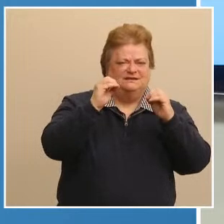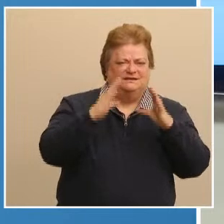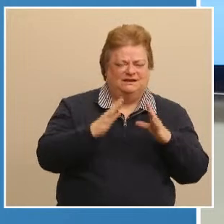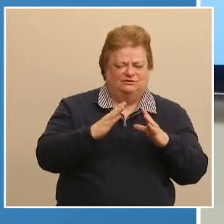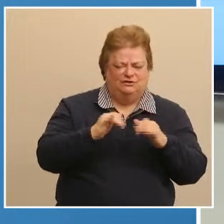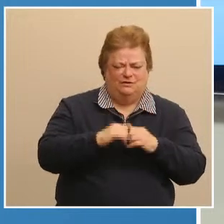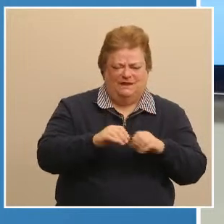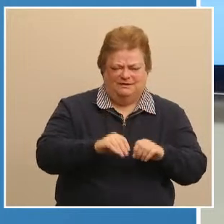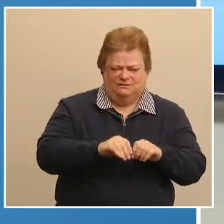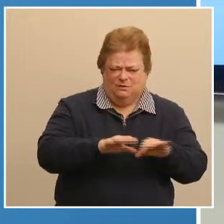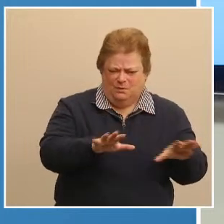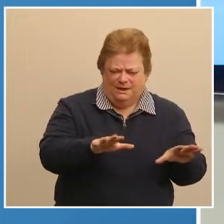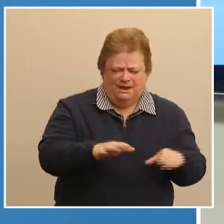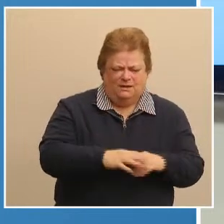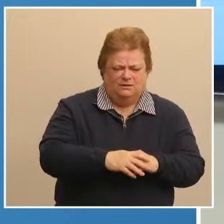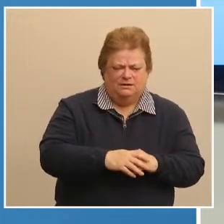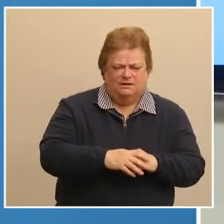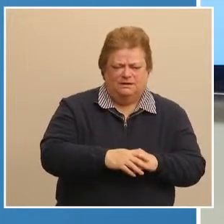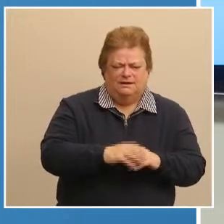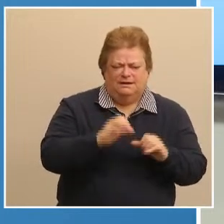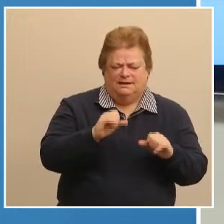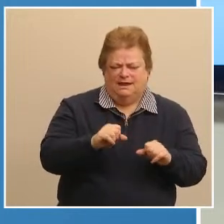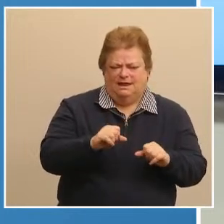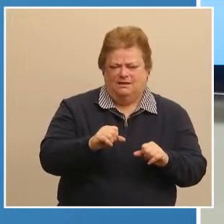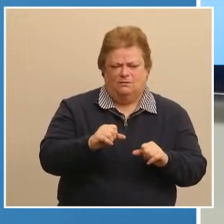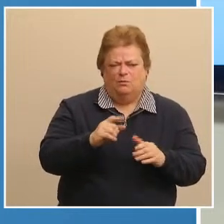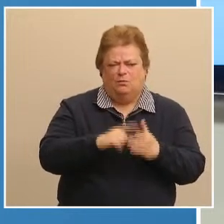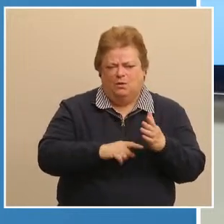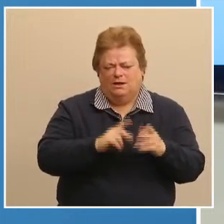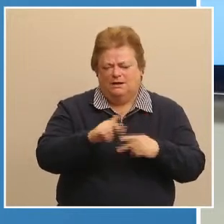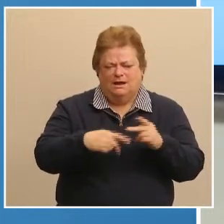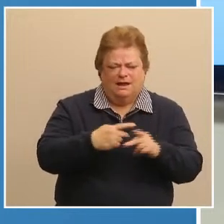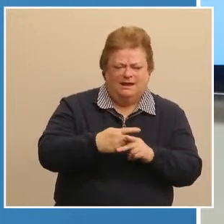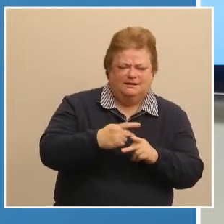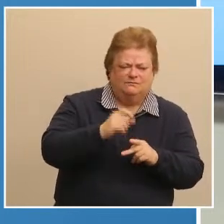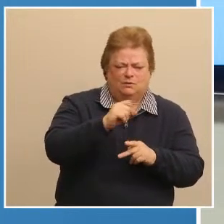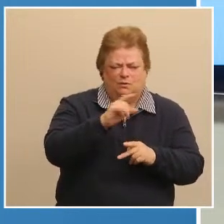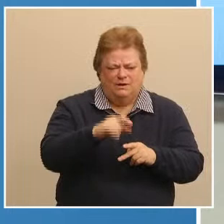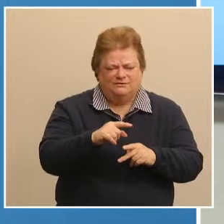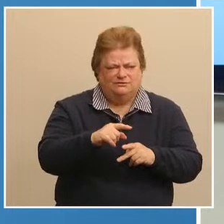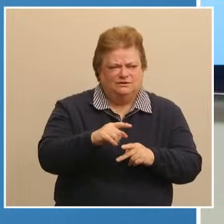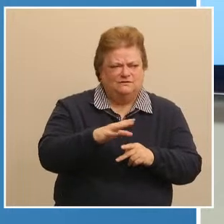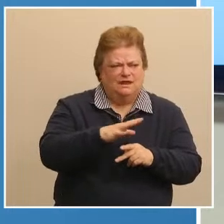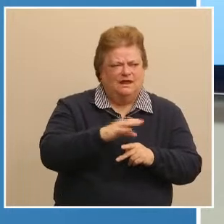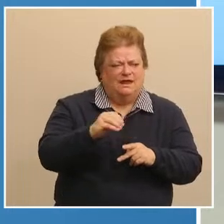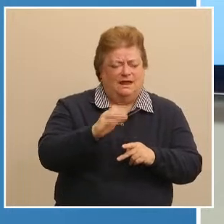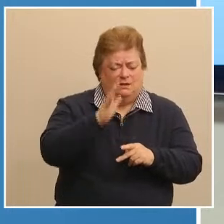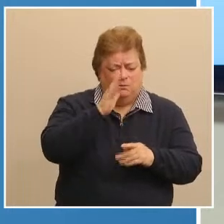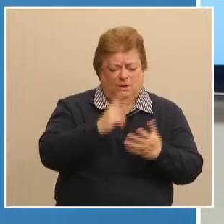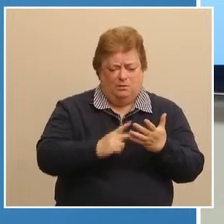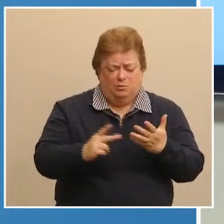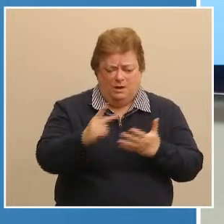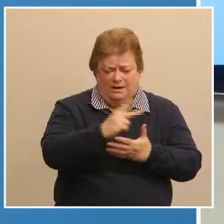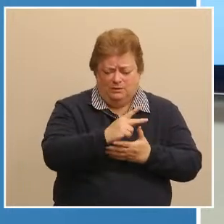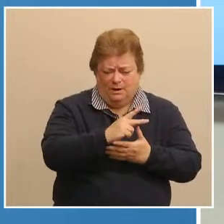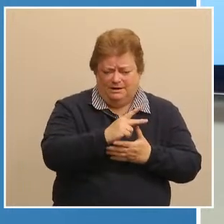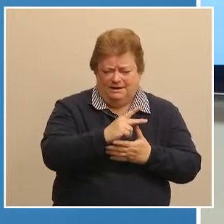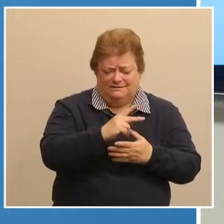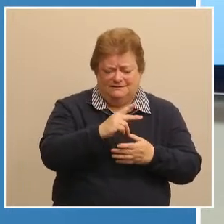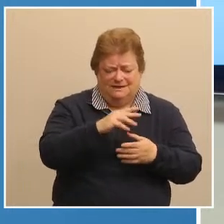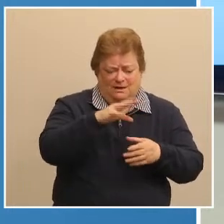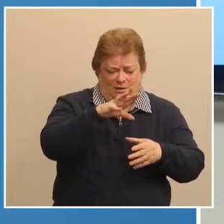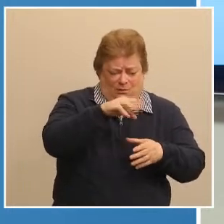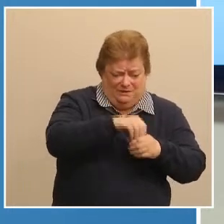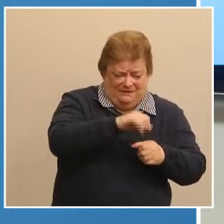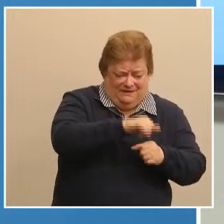out. Could you talk us through maybe what some of those questions are? And as those roll in, will you be prioritizing people within that category,